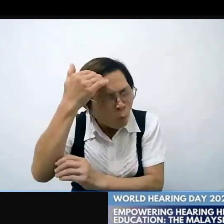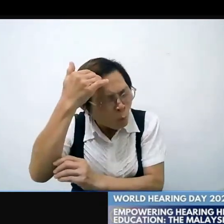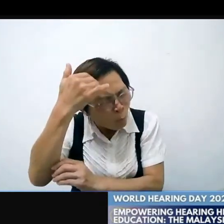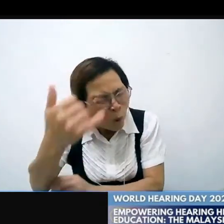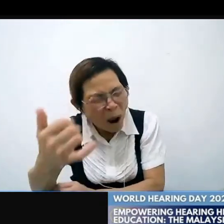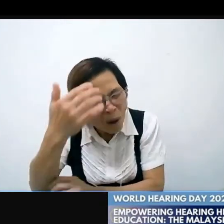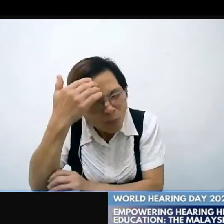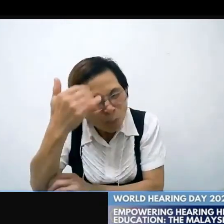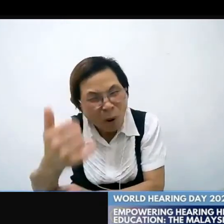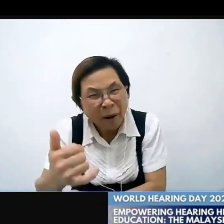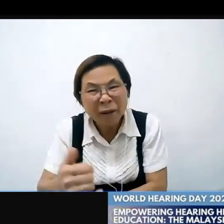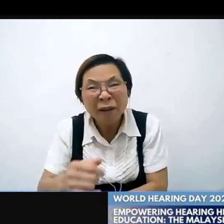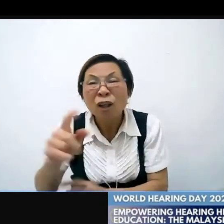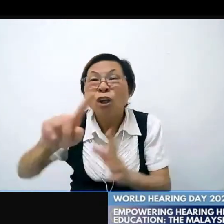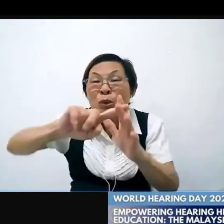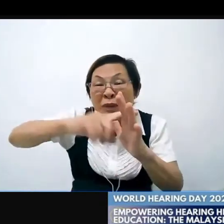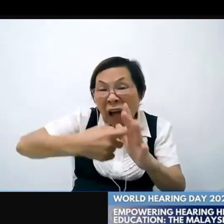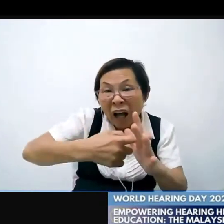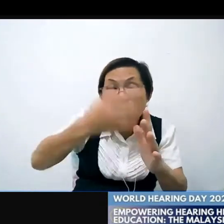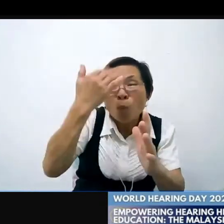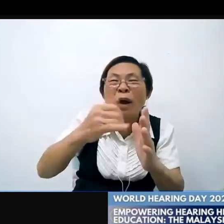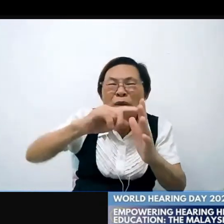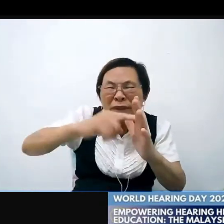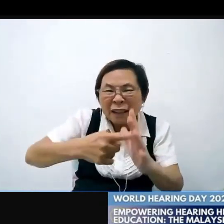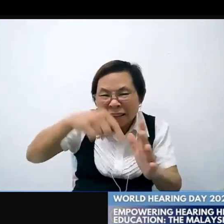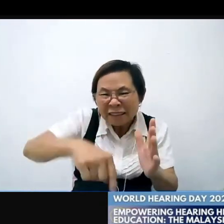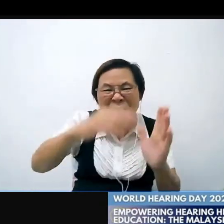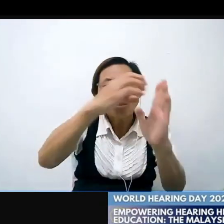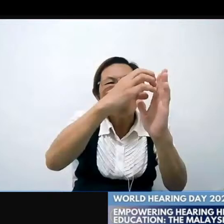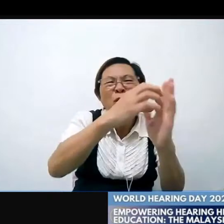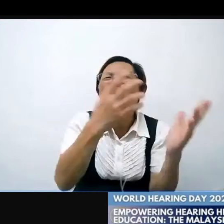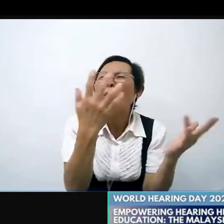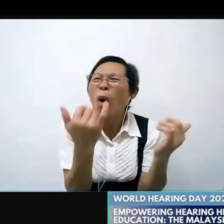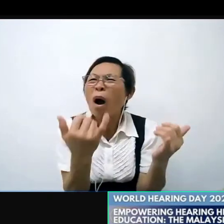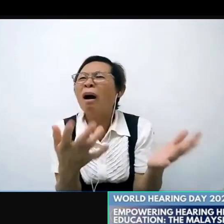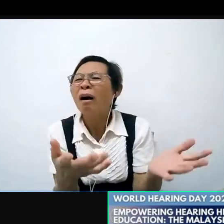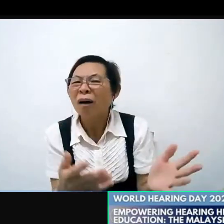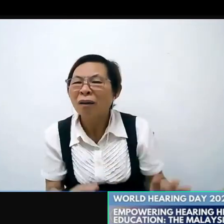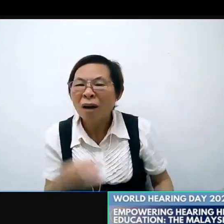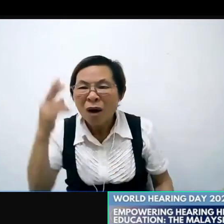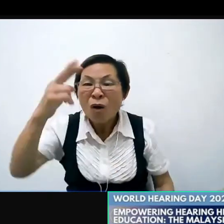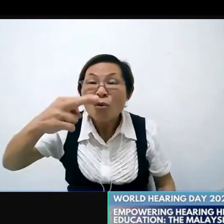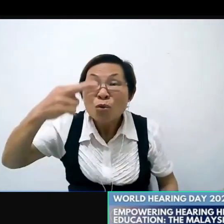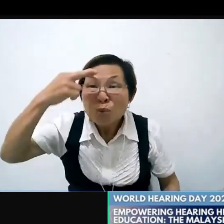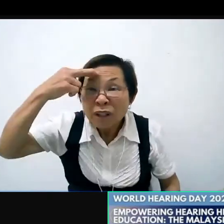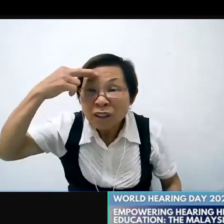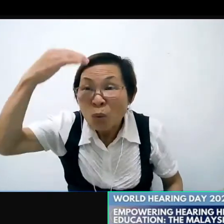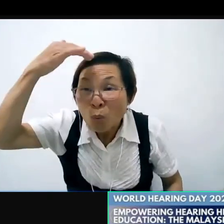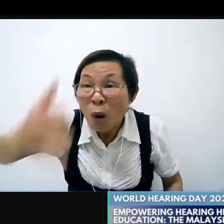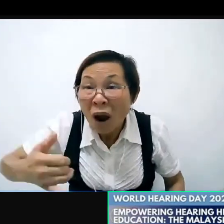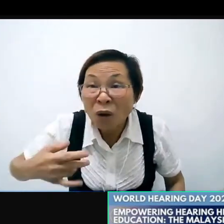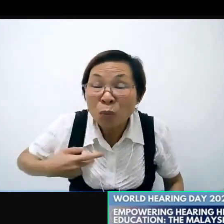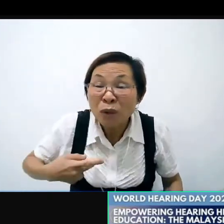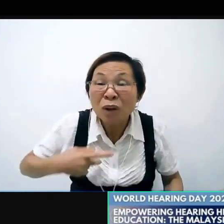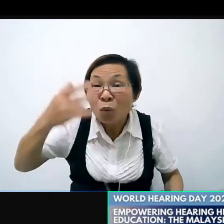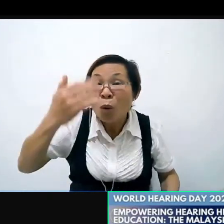Why you develop this module actually? The reason why we develop it